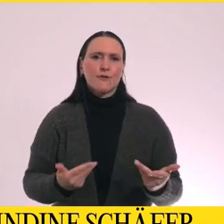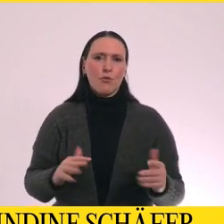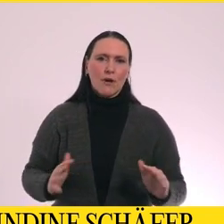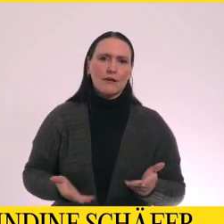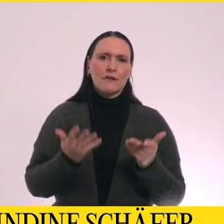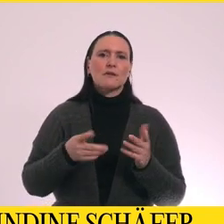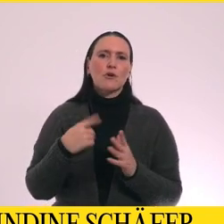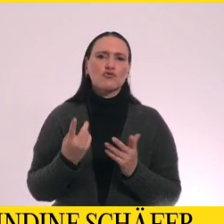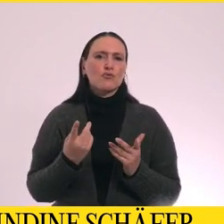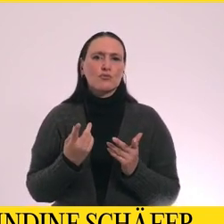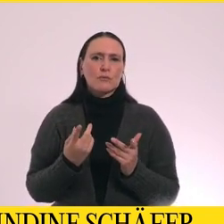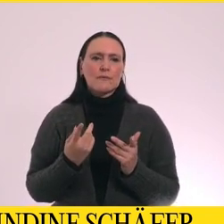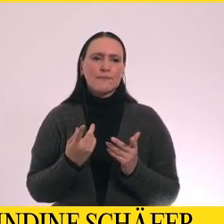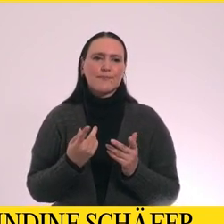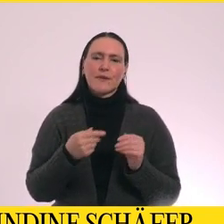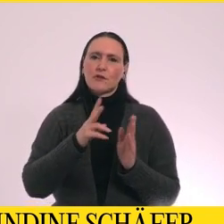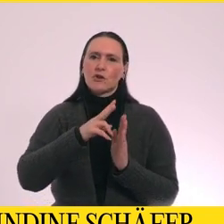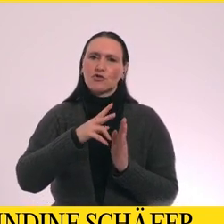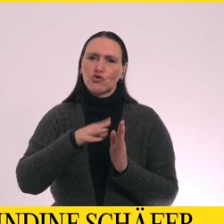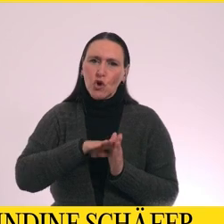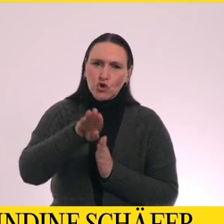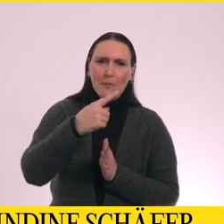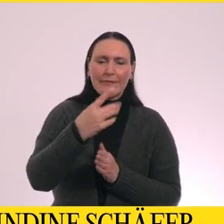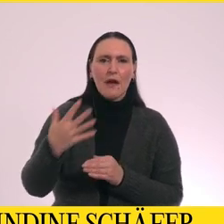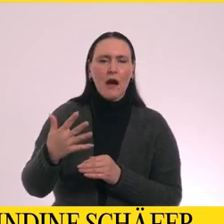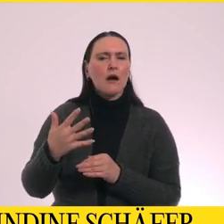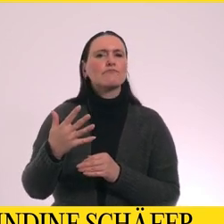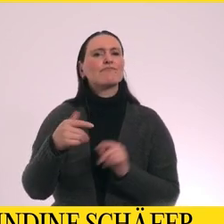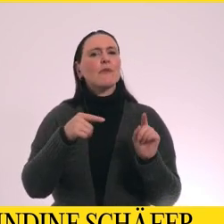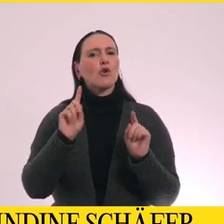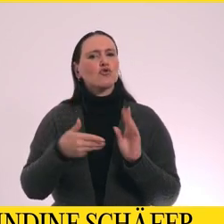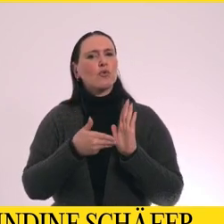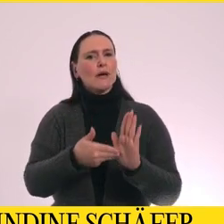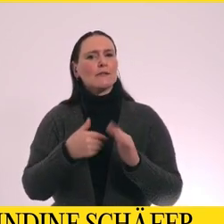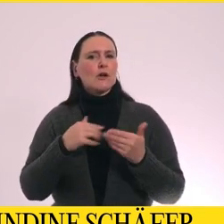in Documenta as a community. And